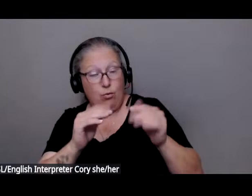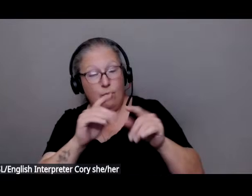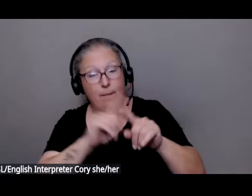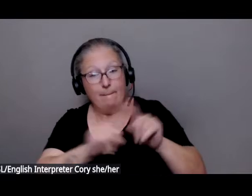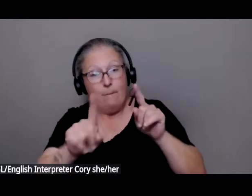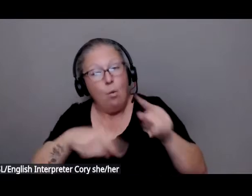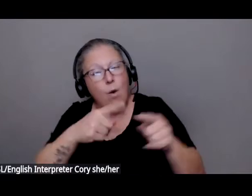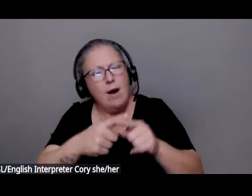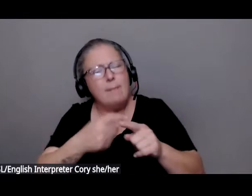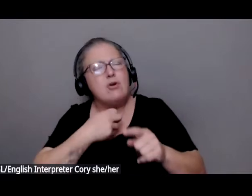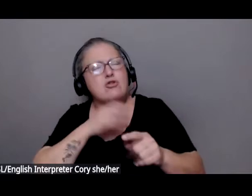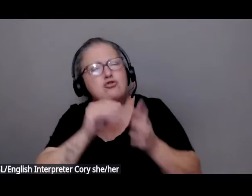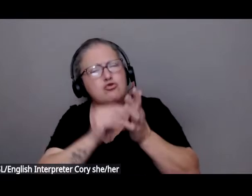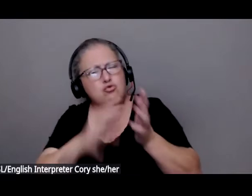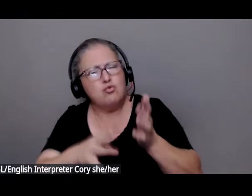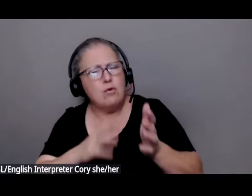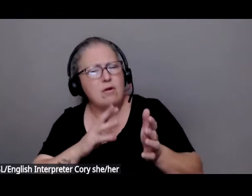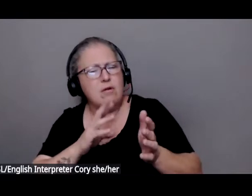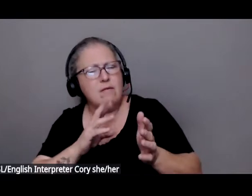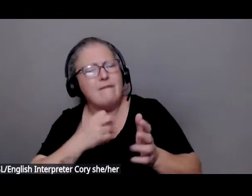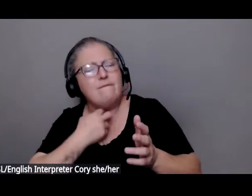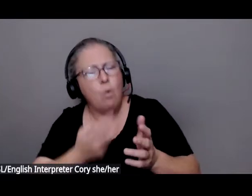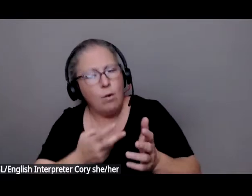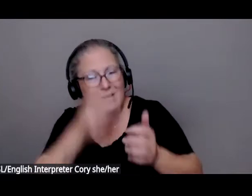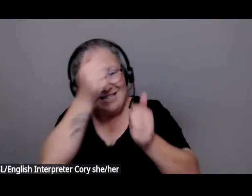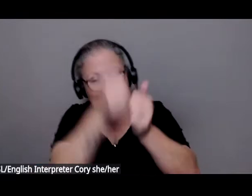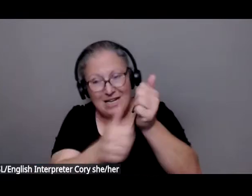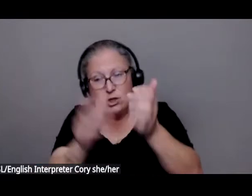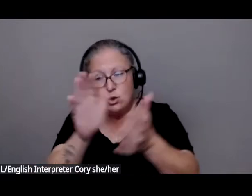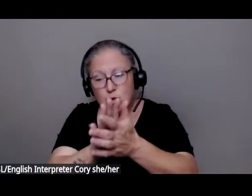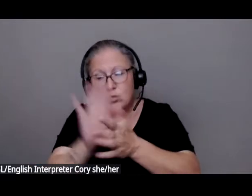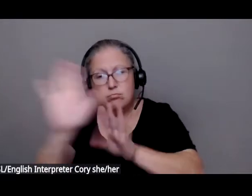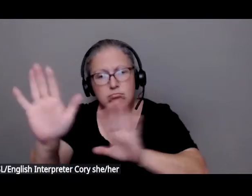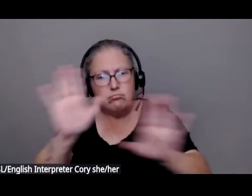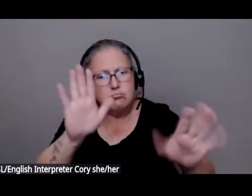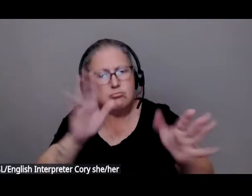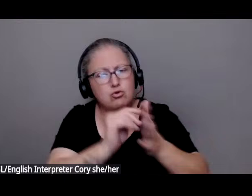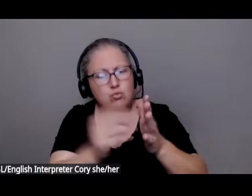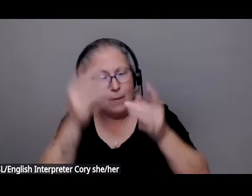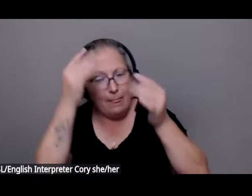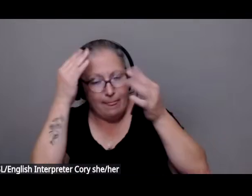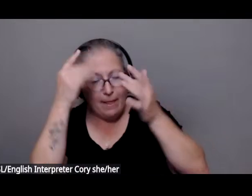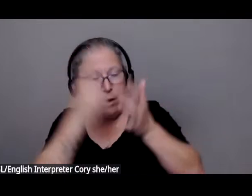voice? What does it look like at each school? What do they really want? What are they thinking